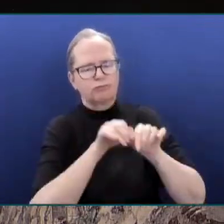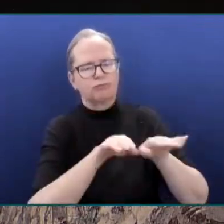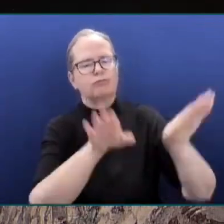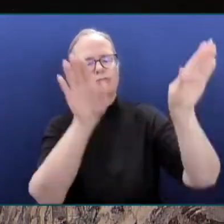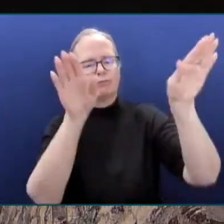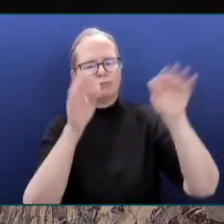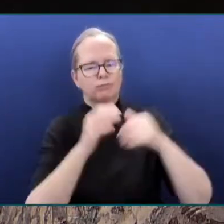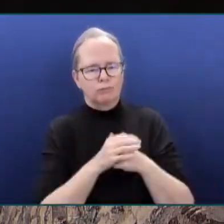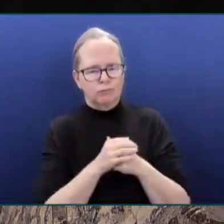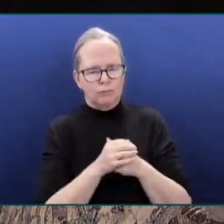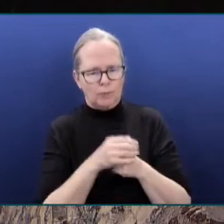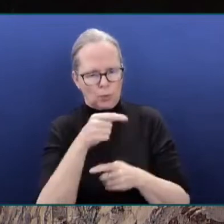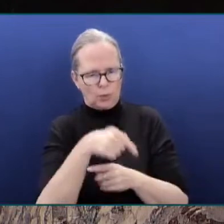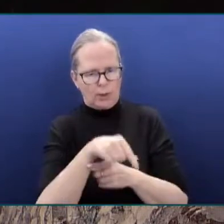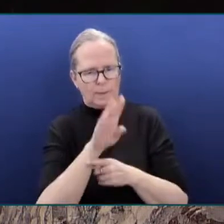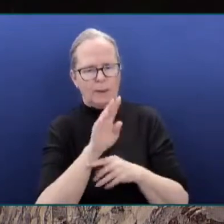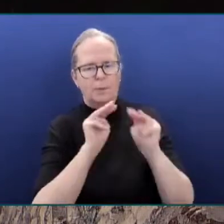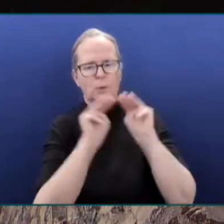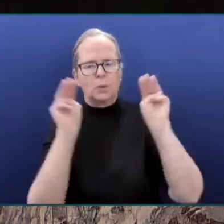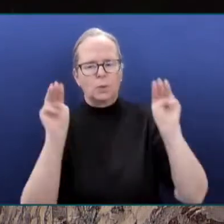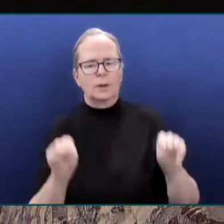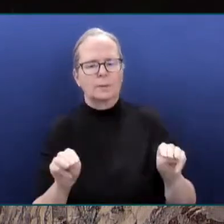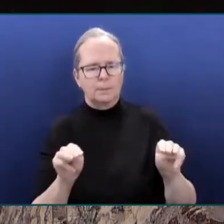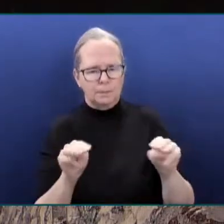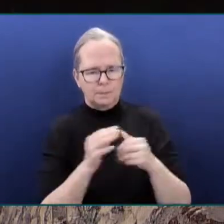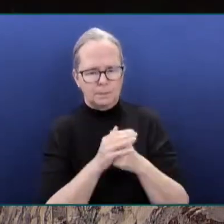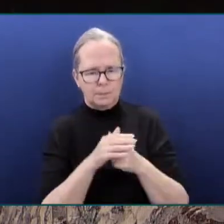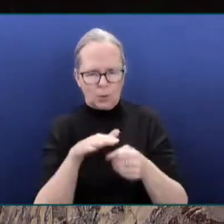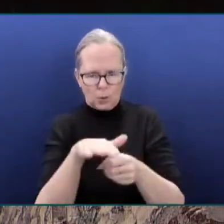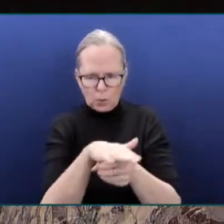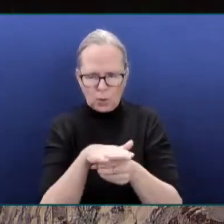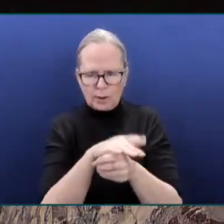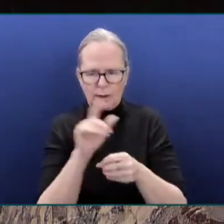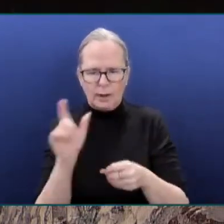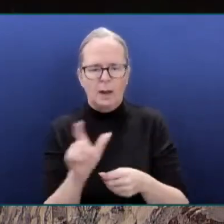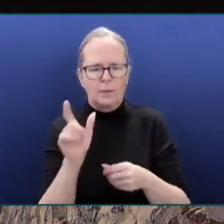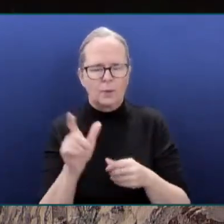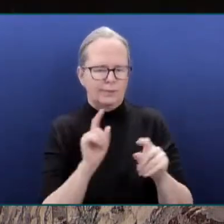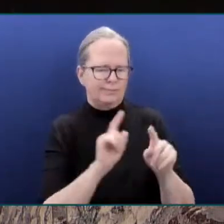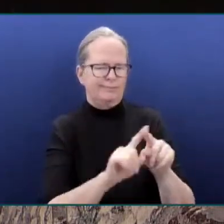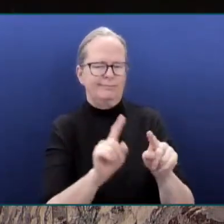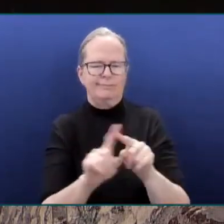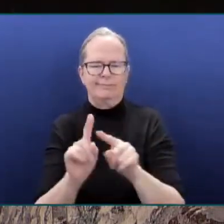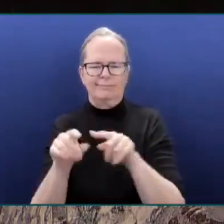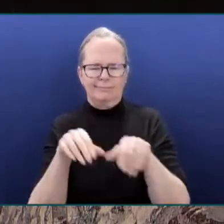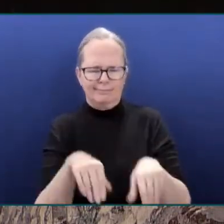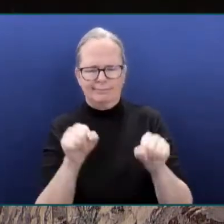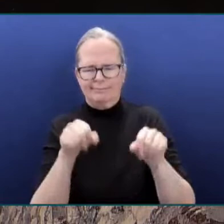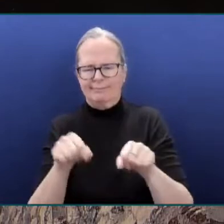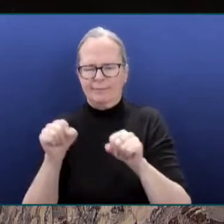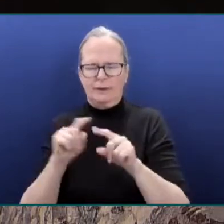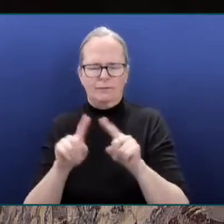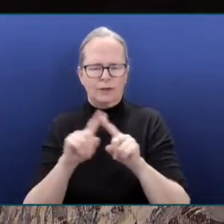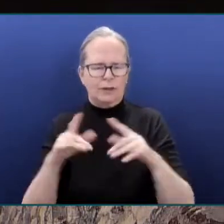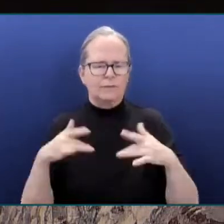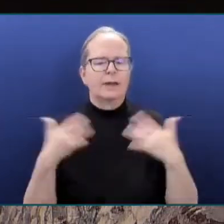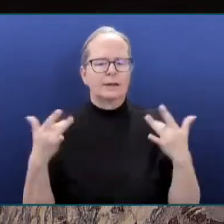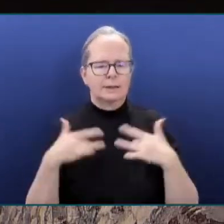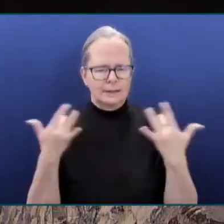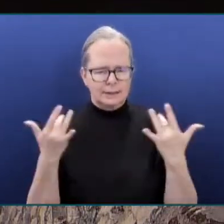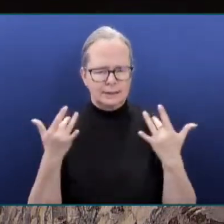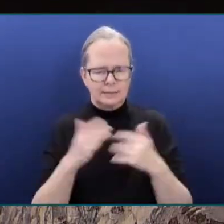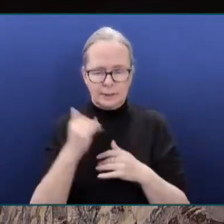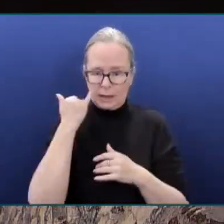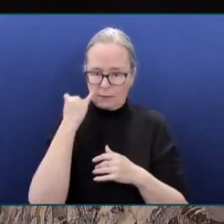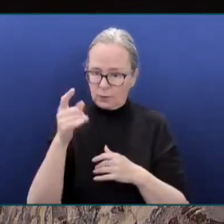and our local libraries, and so much more. For those who are lucky enough to witness this incredible annual migration, when